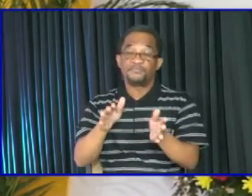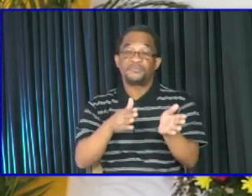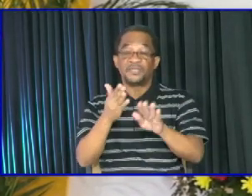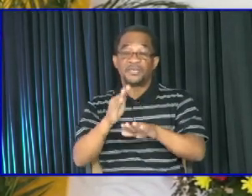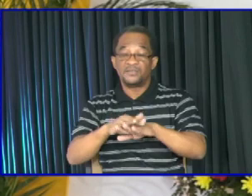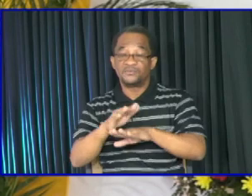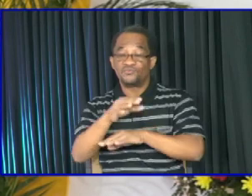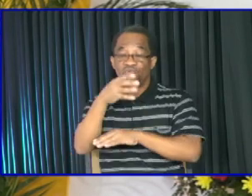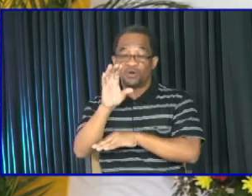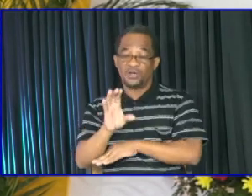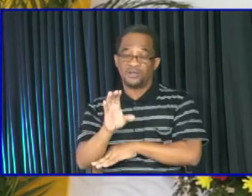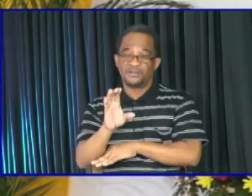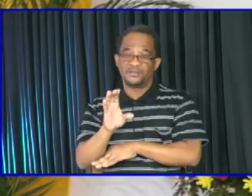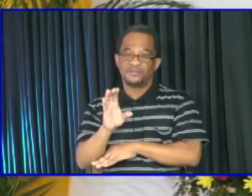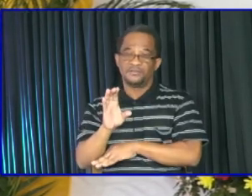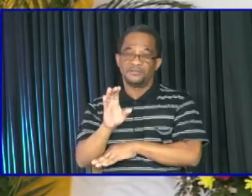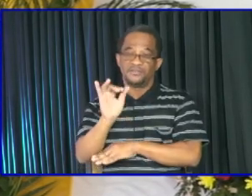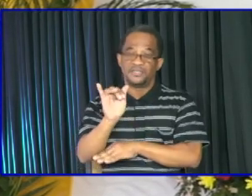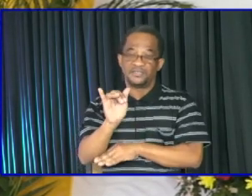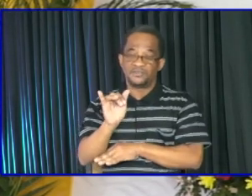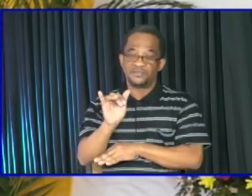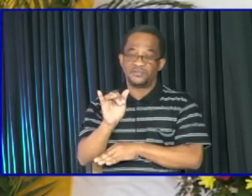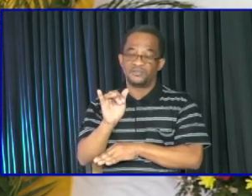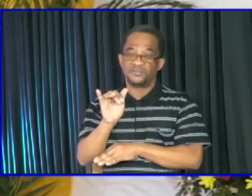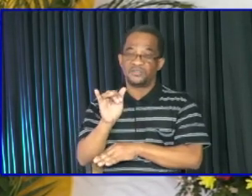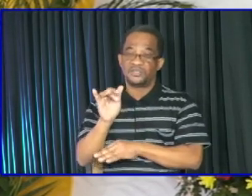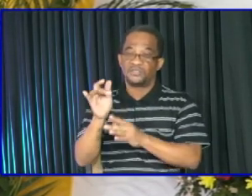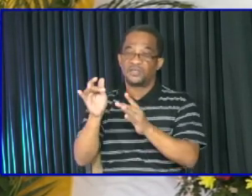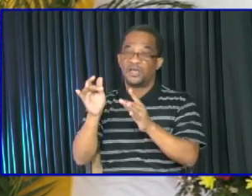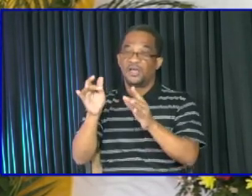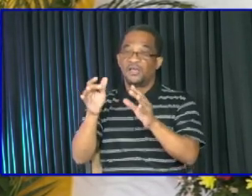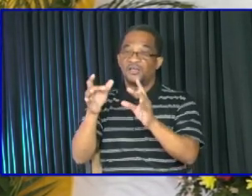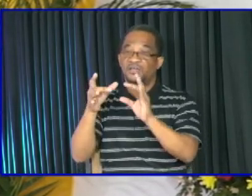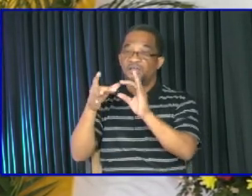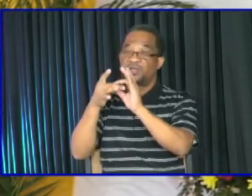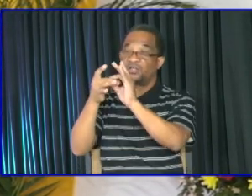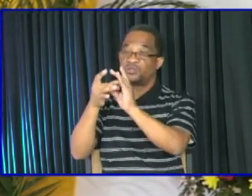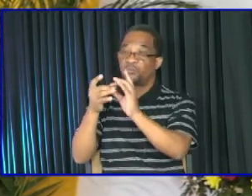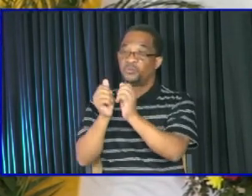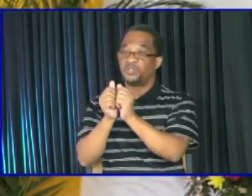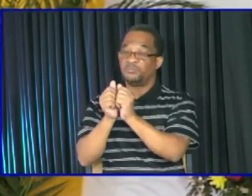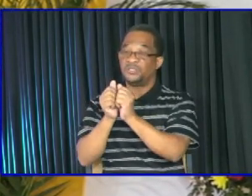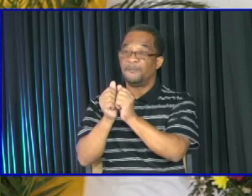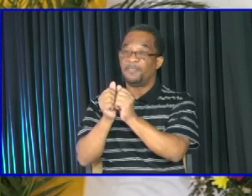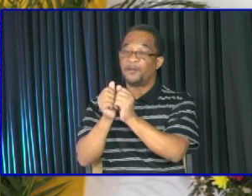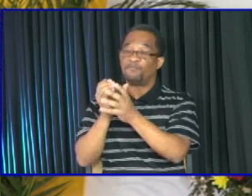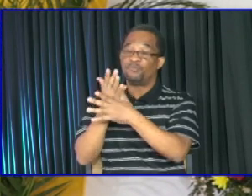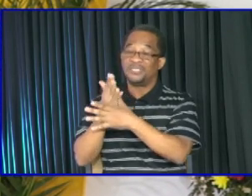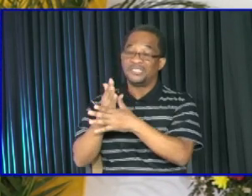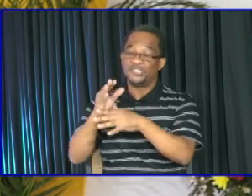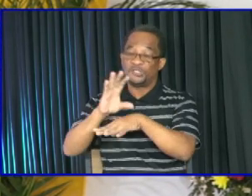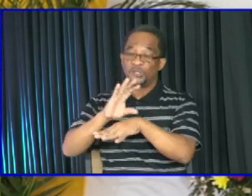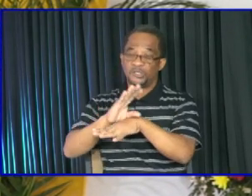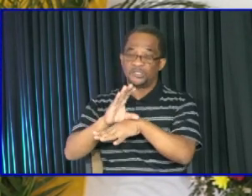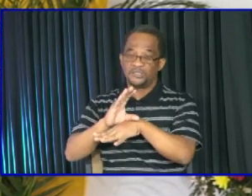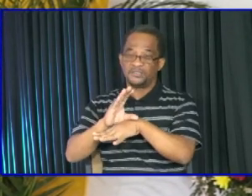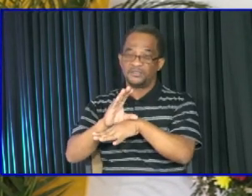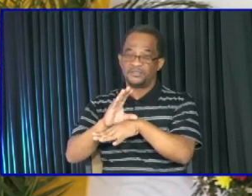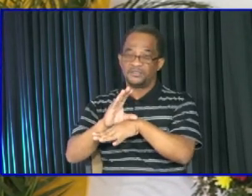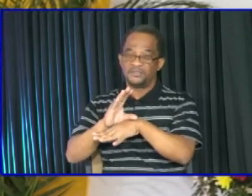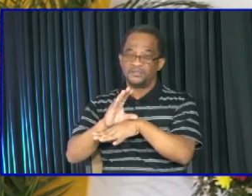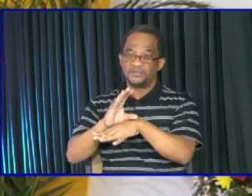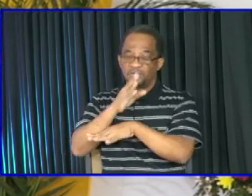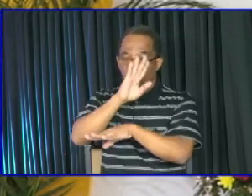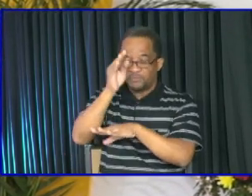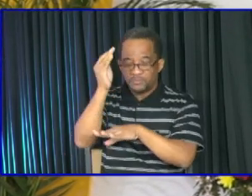the fact that the connection to a church or a religious organization does not mean that your heart is in the